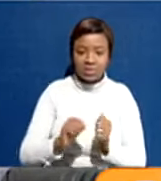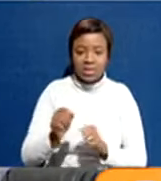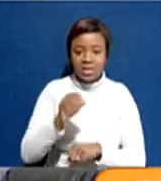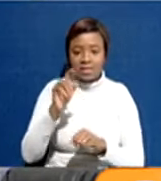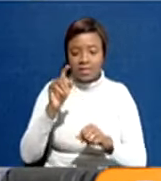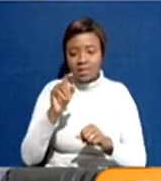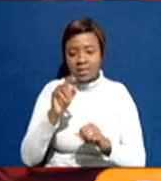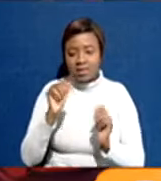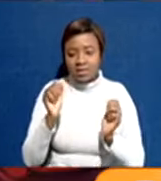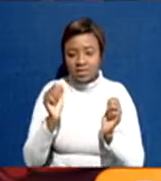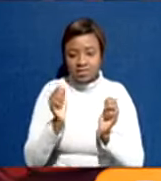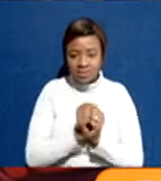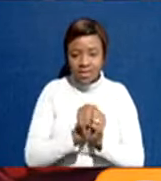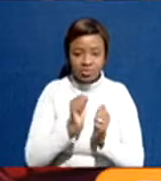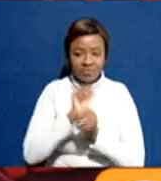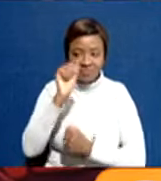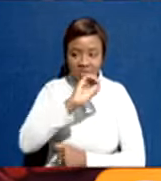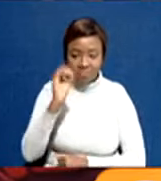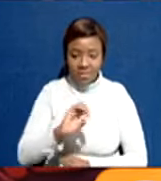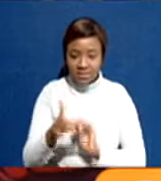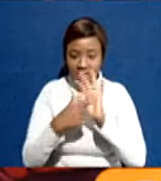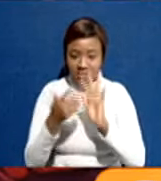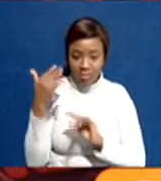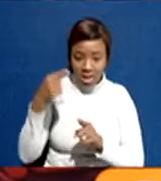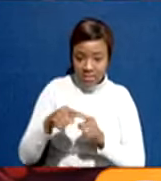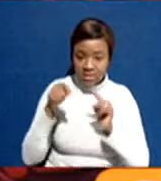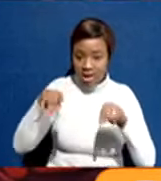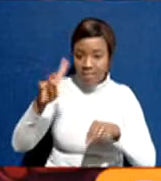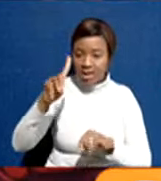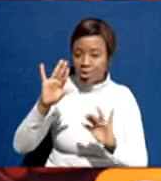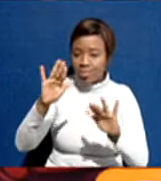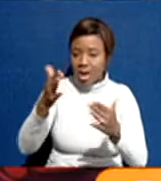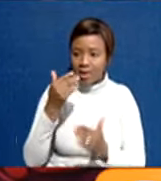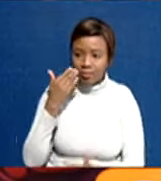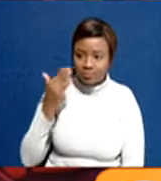national TB burden. Last year, Nairobi County recorded